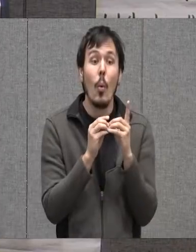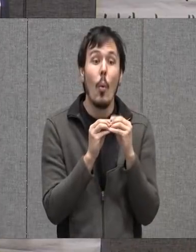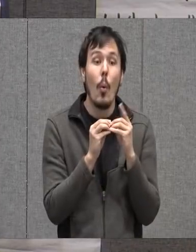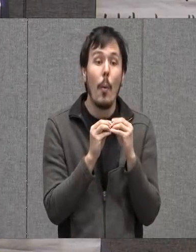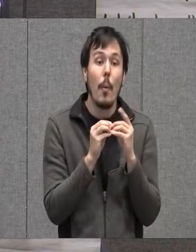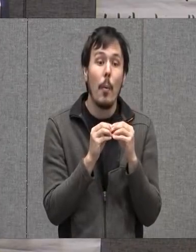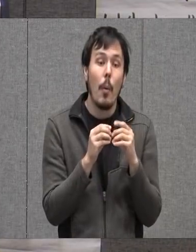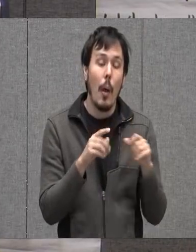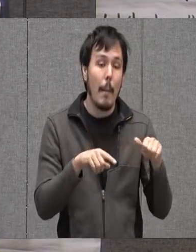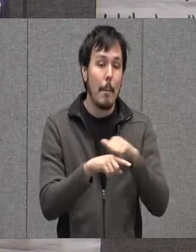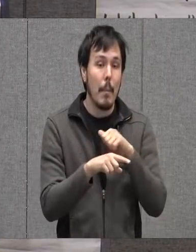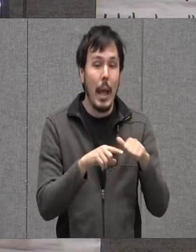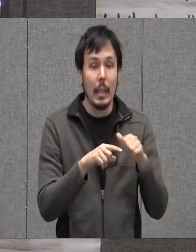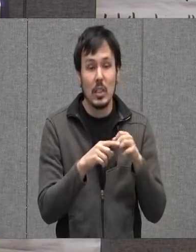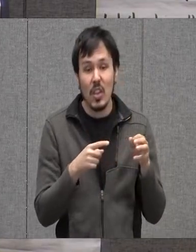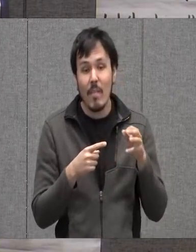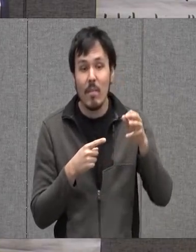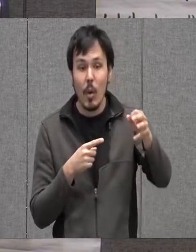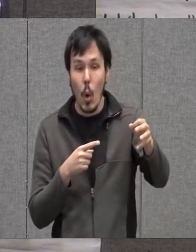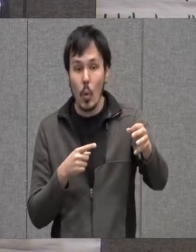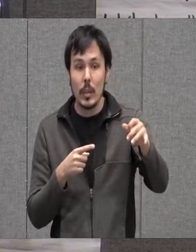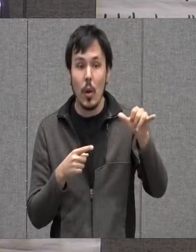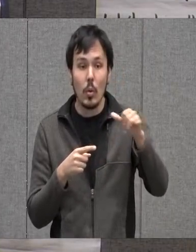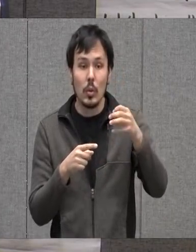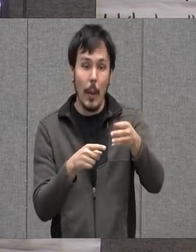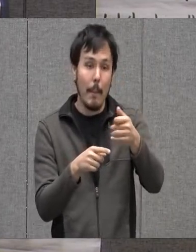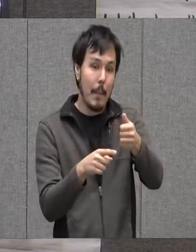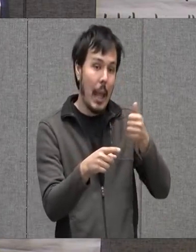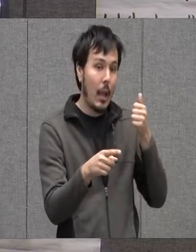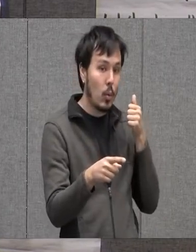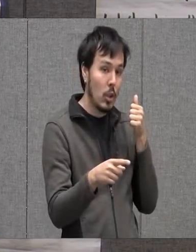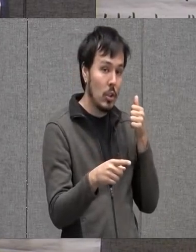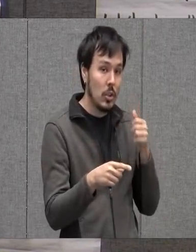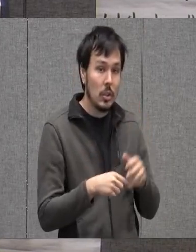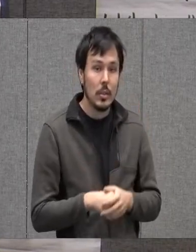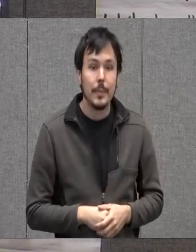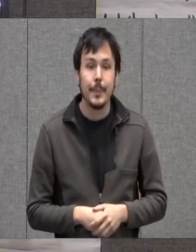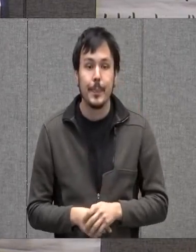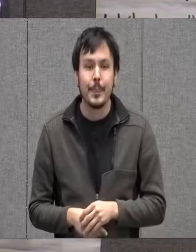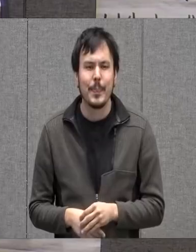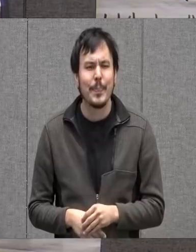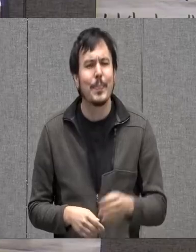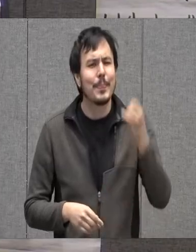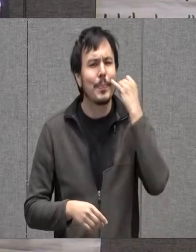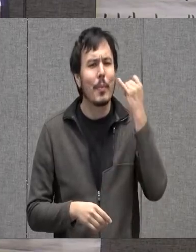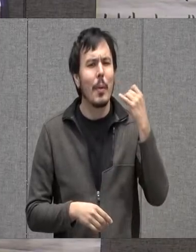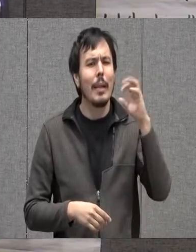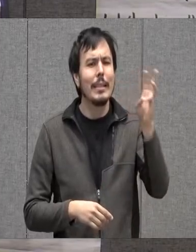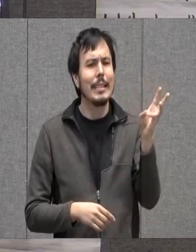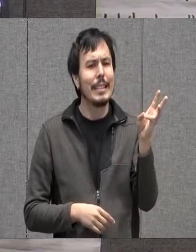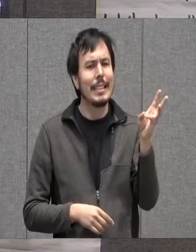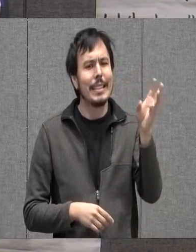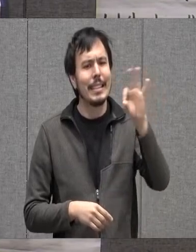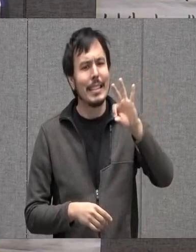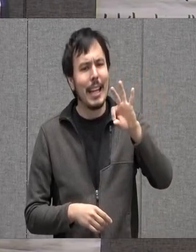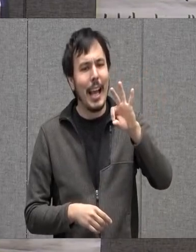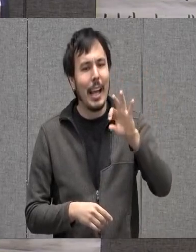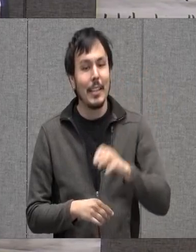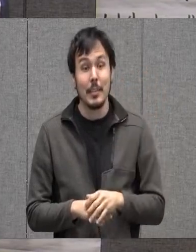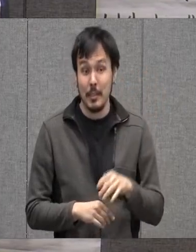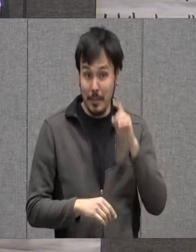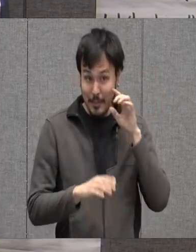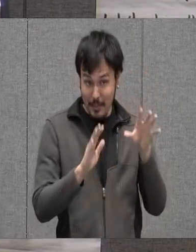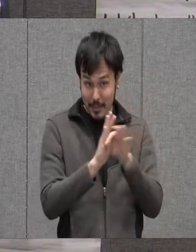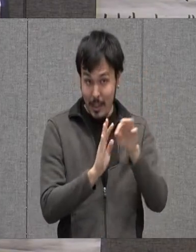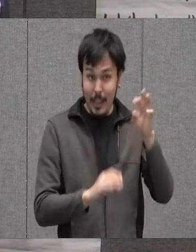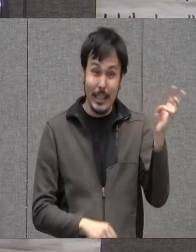going forward and backward on that one. How about 69? So I'm going to find